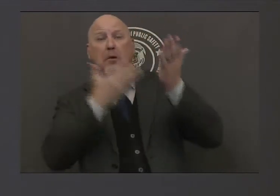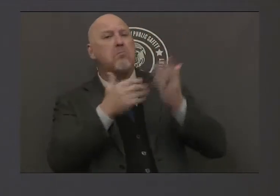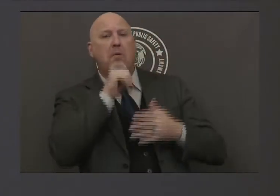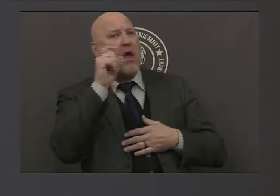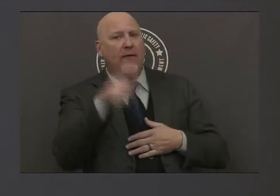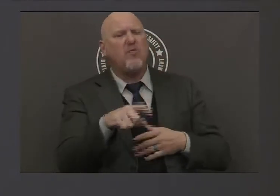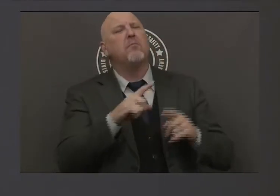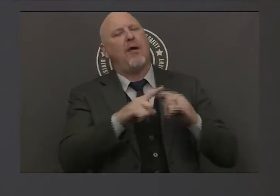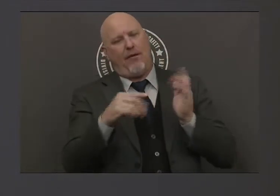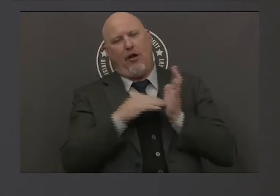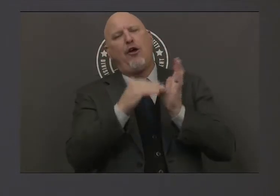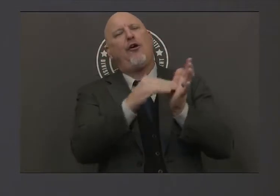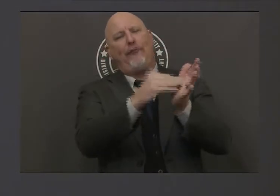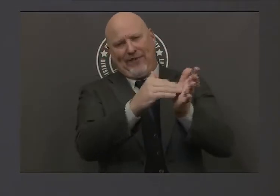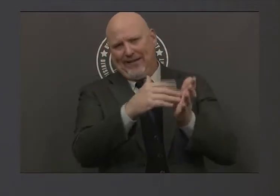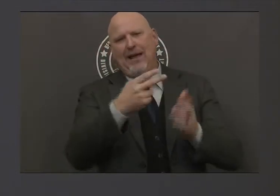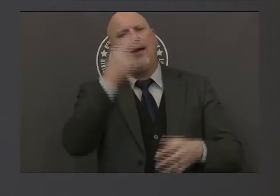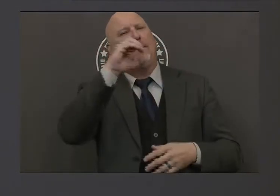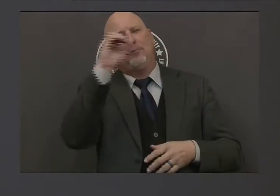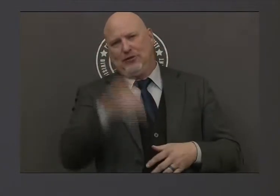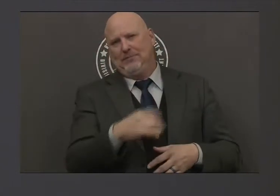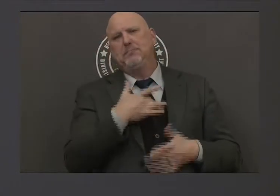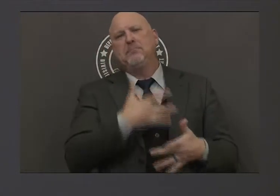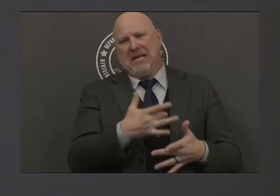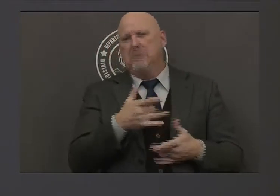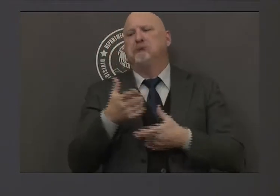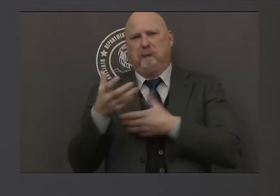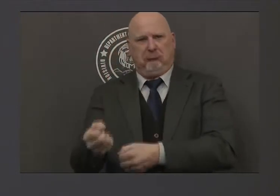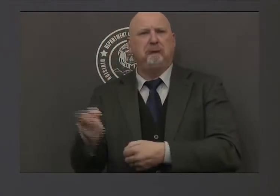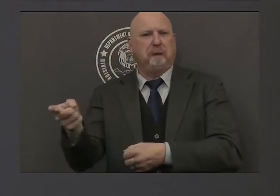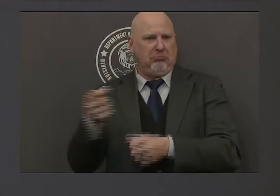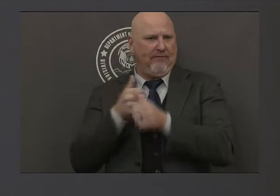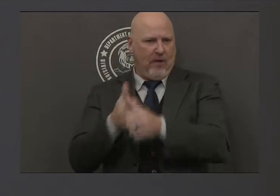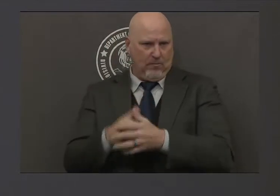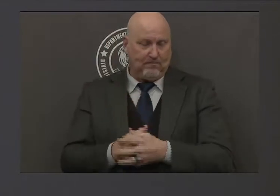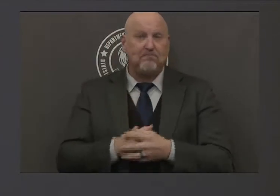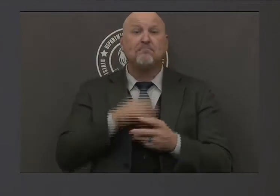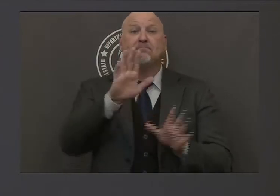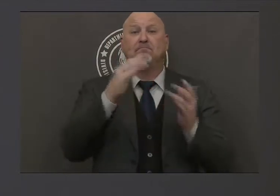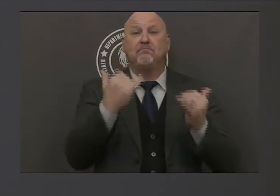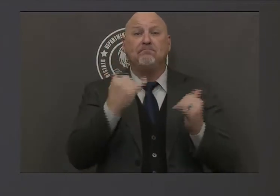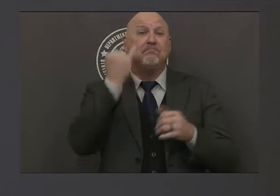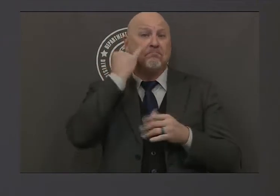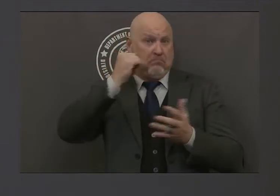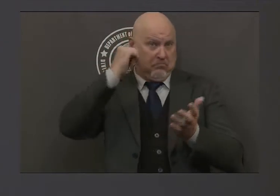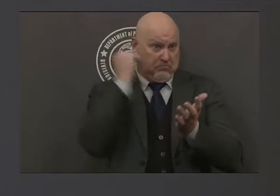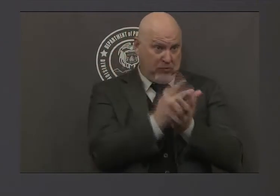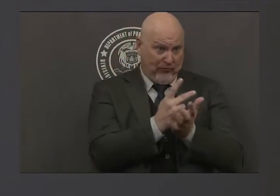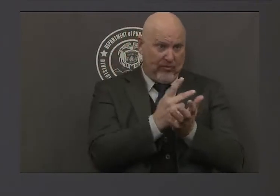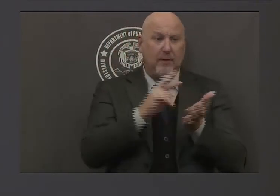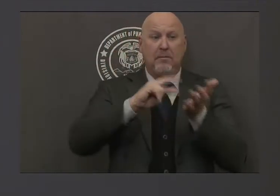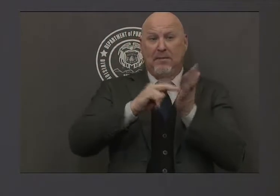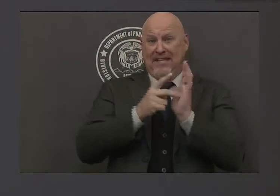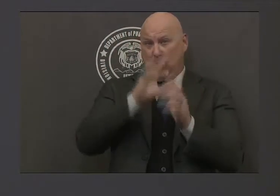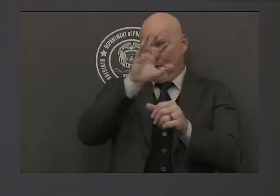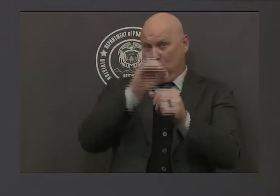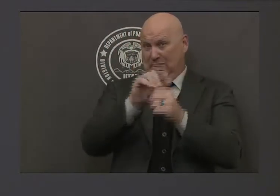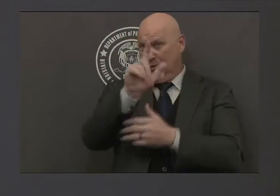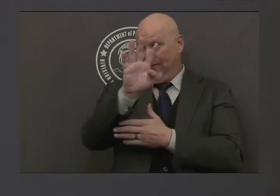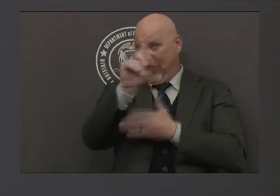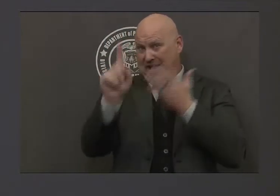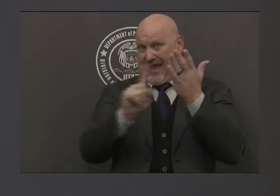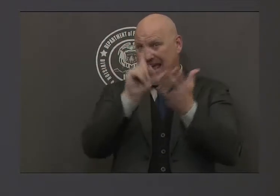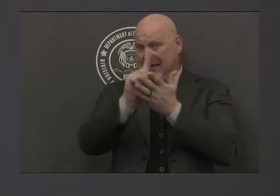hours of the decision, we expect the vaccine will begin shipping to Utah. We expect 23,400 doses to arrive